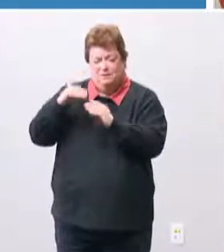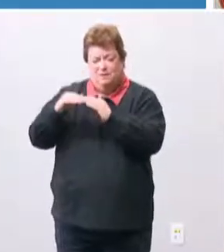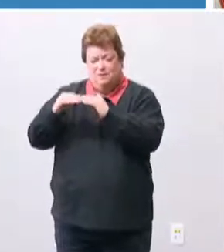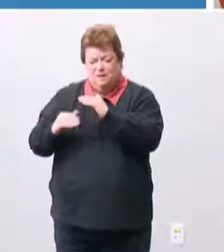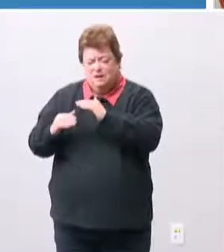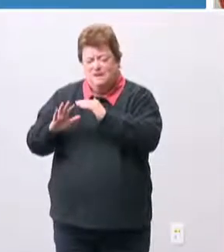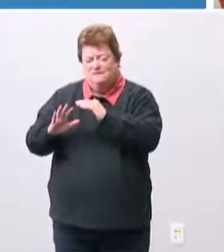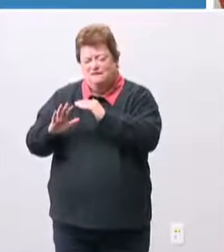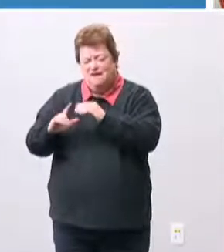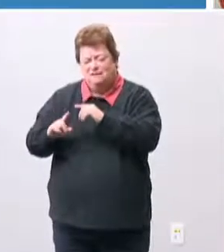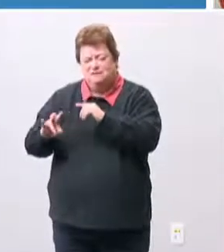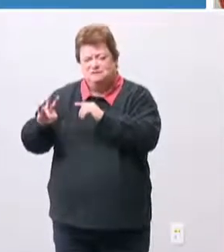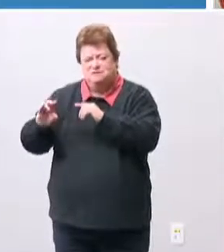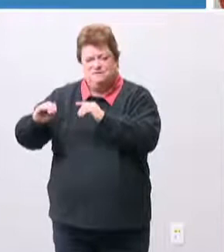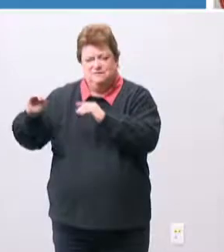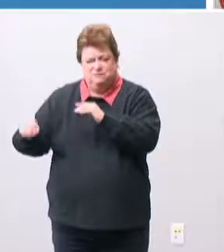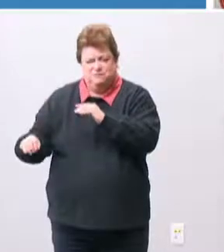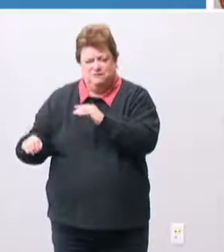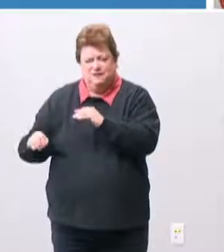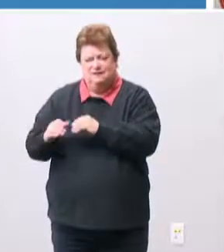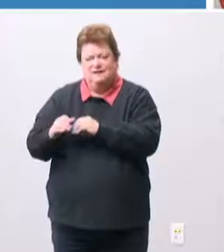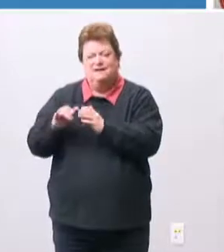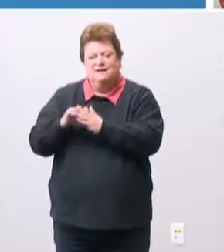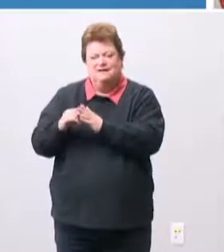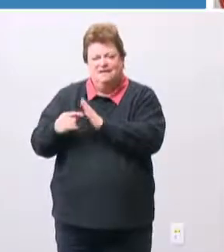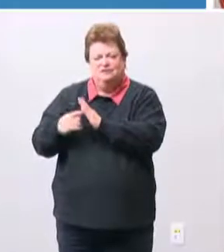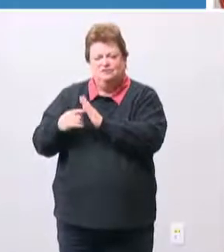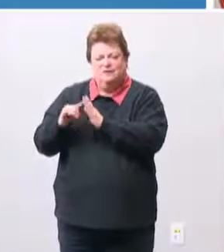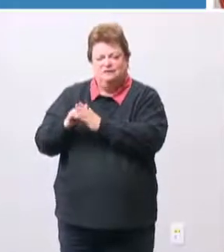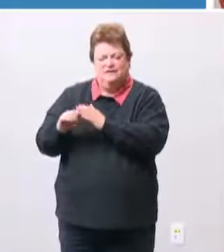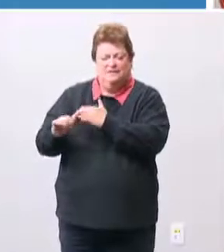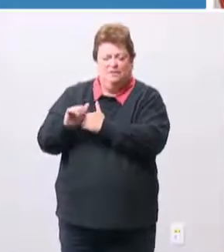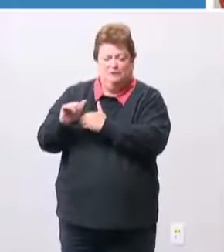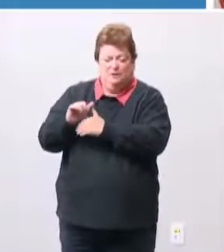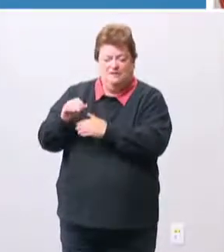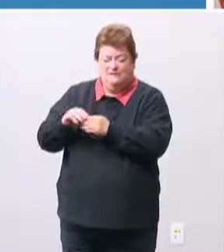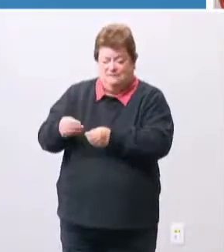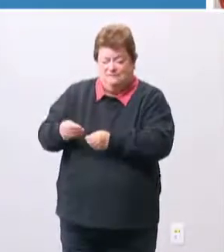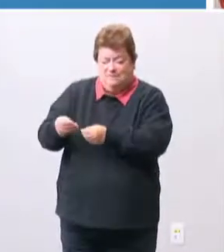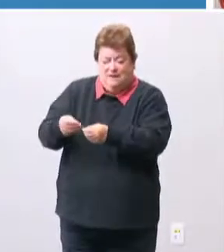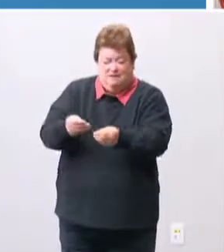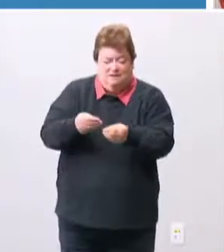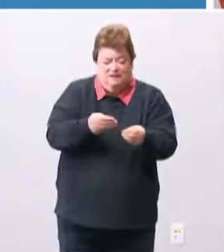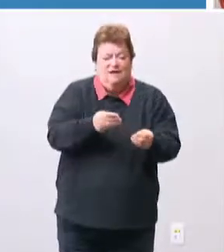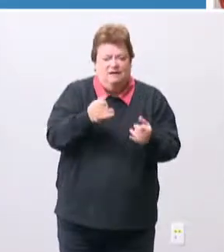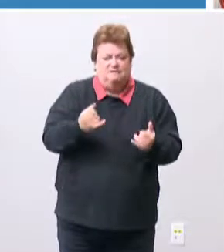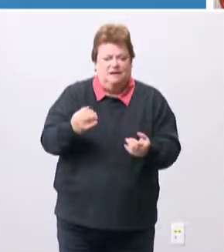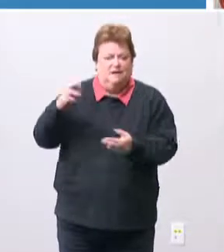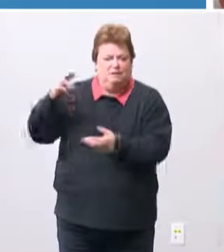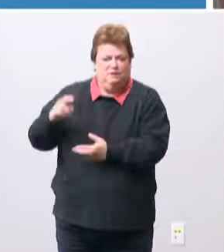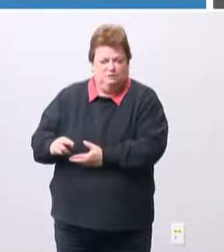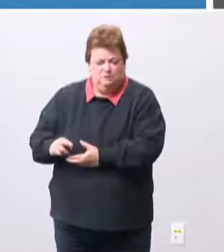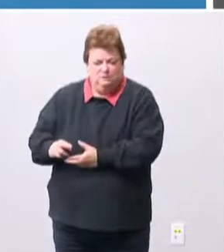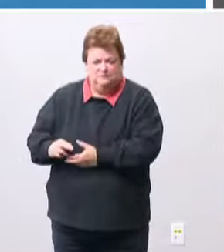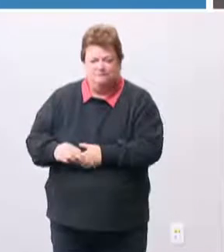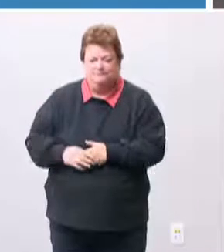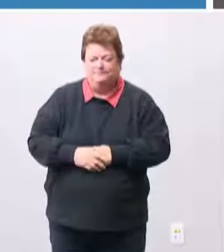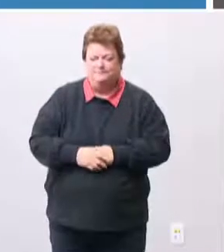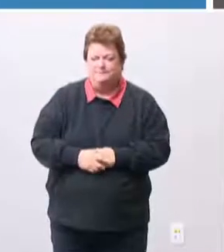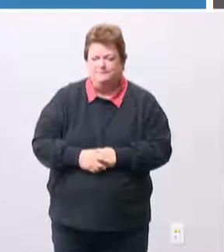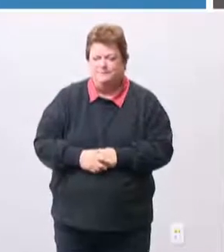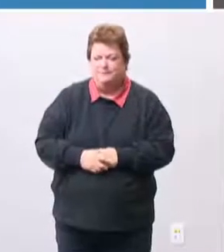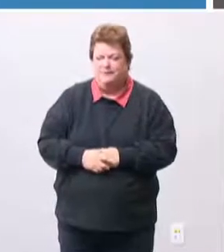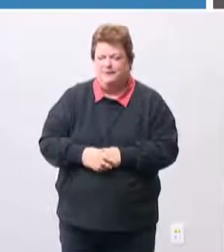the 5 to 7% range, which indicates that the risk of transmission is reduced. Our 7-day